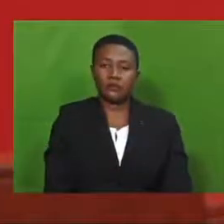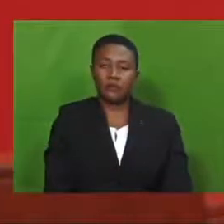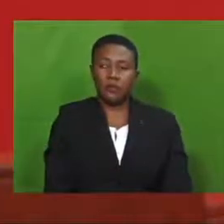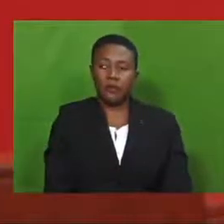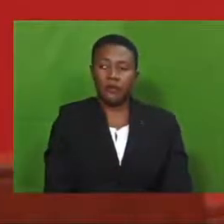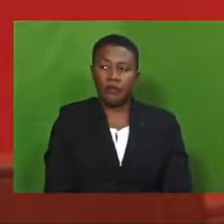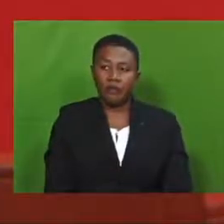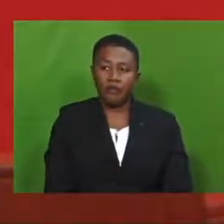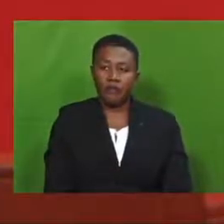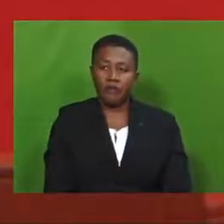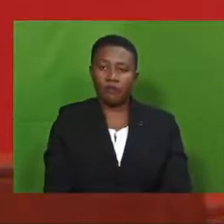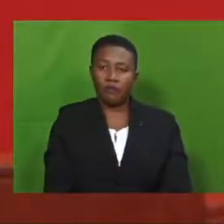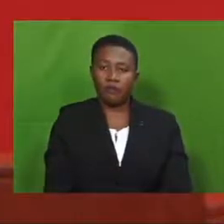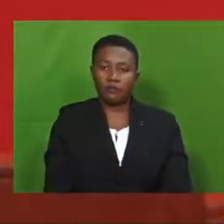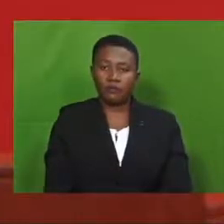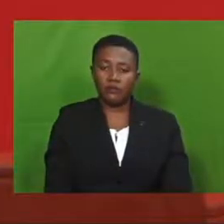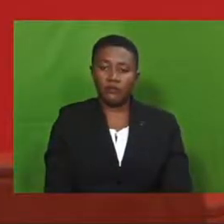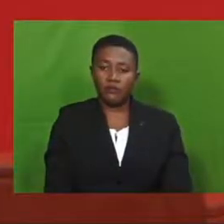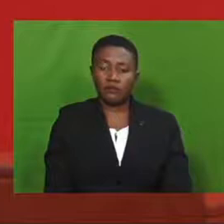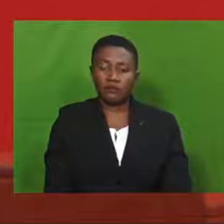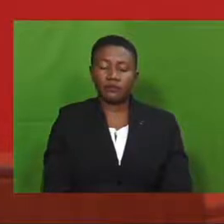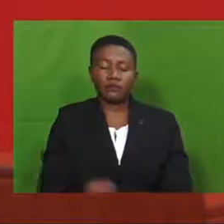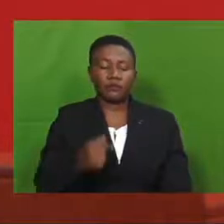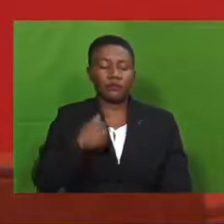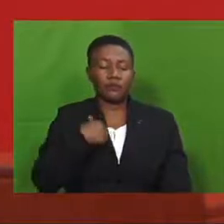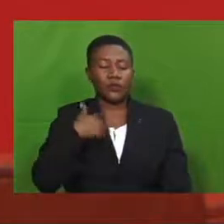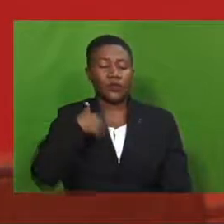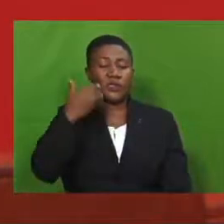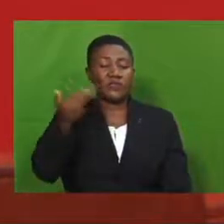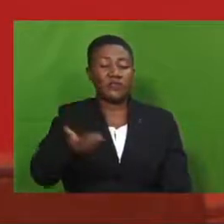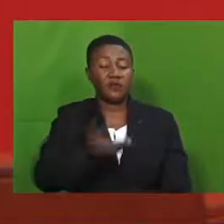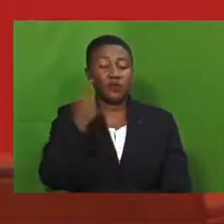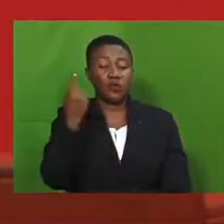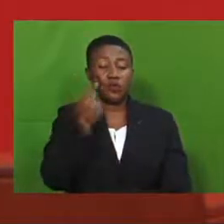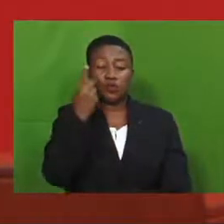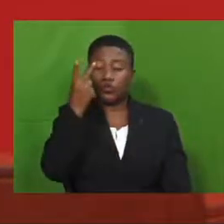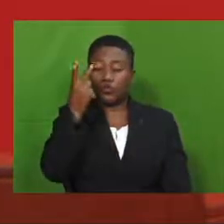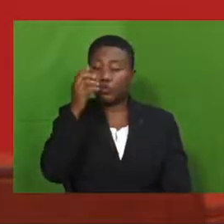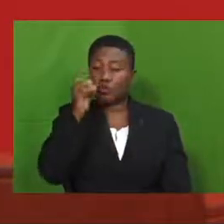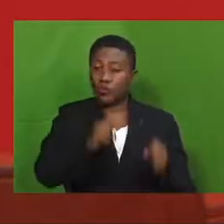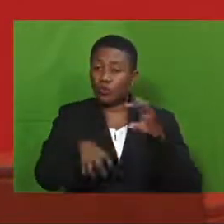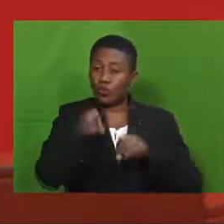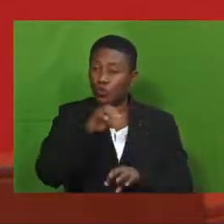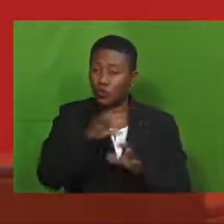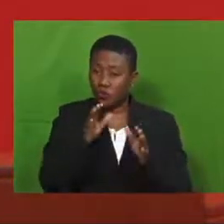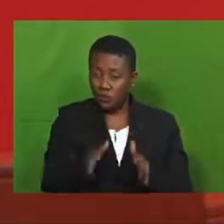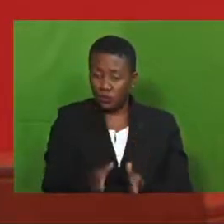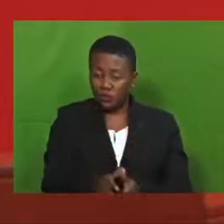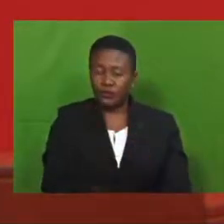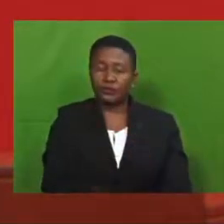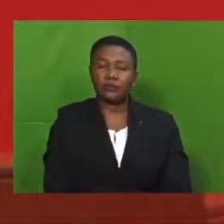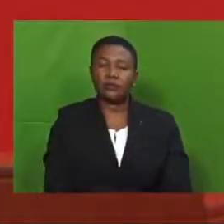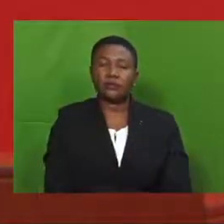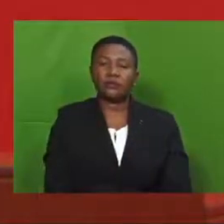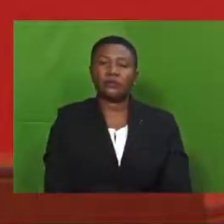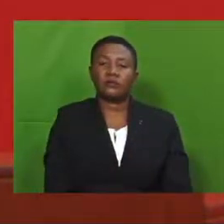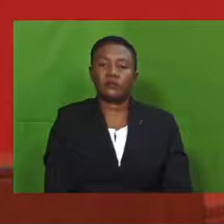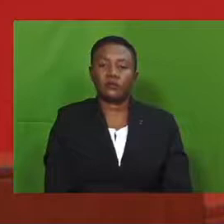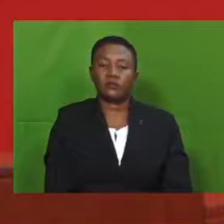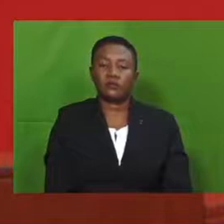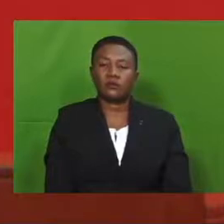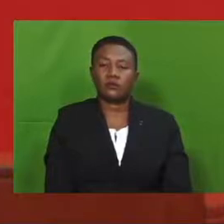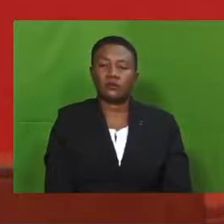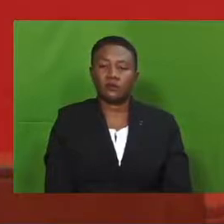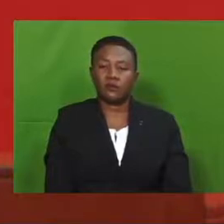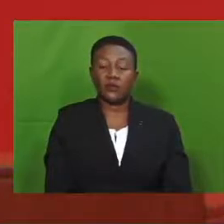Honorable members, I will invite only two contributors. Two contributors. And that will include